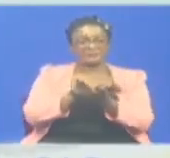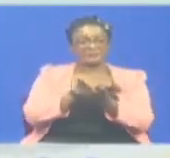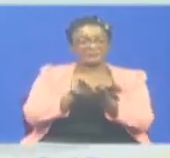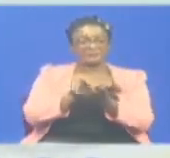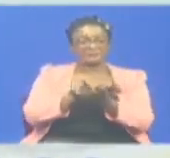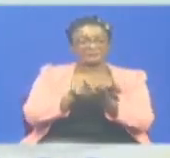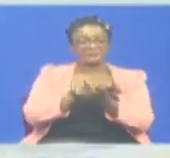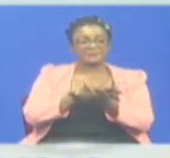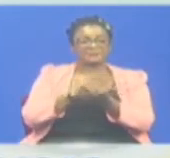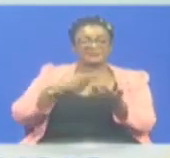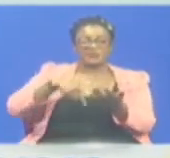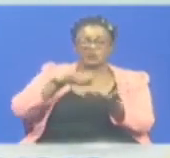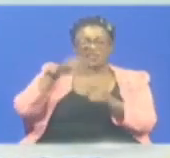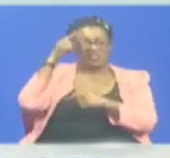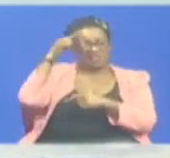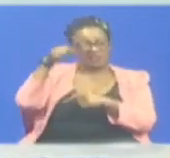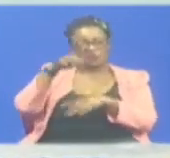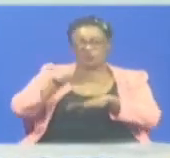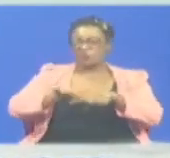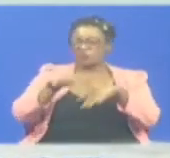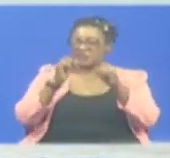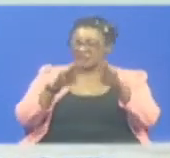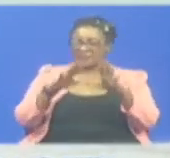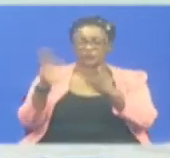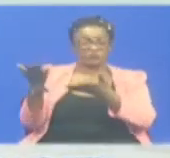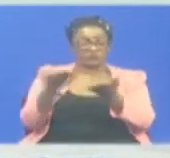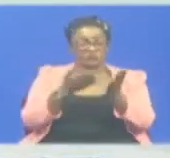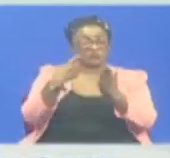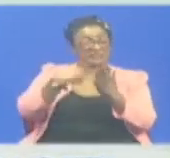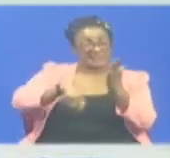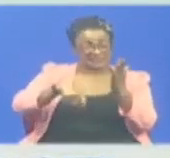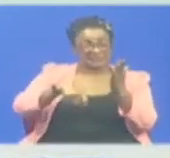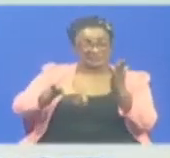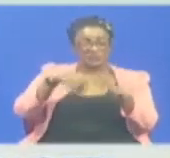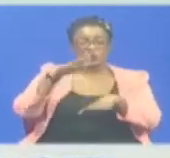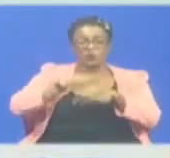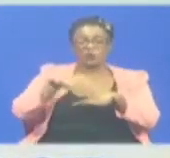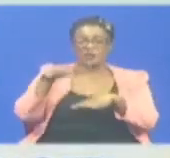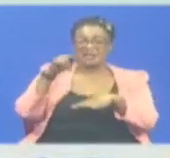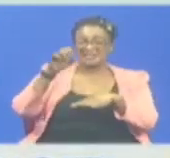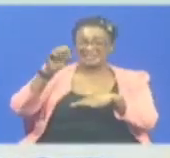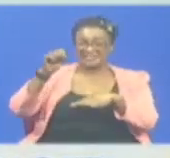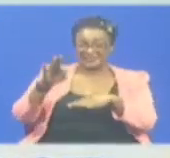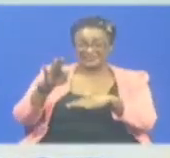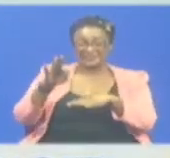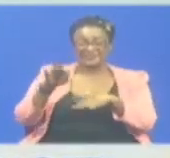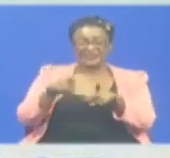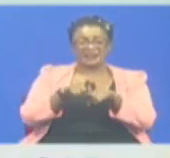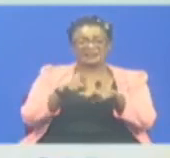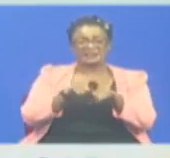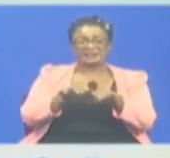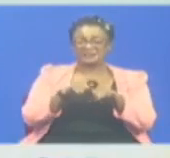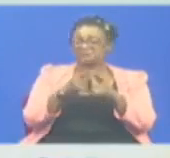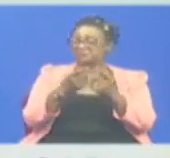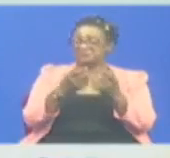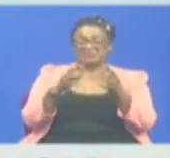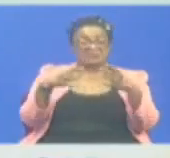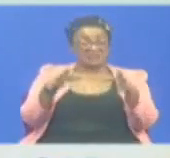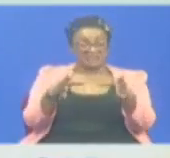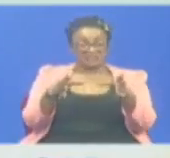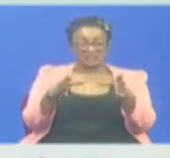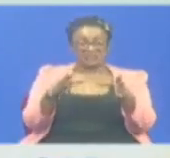We think is a wrong move in terms of introducing taxation on NSSF as an entity. Our